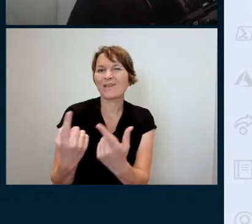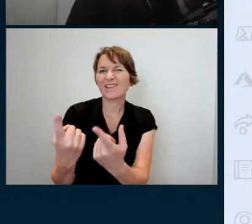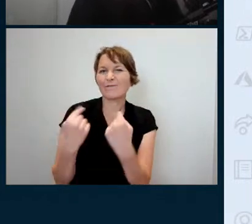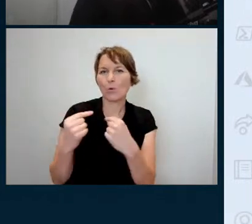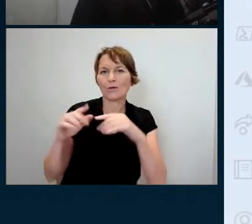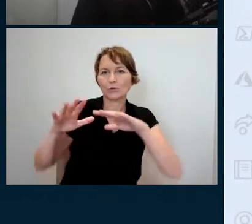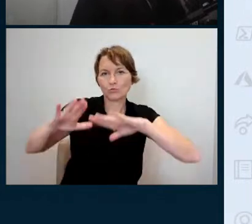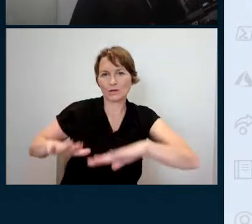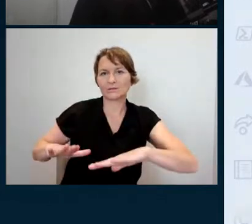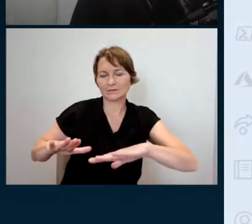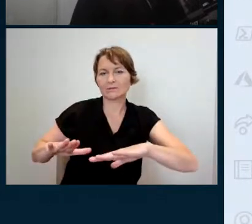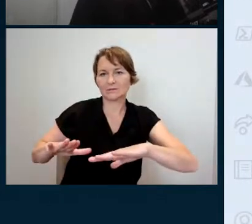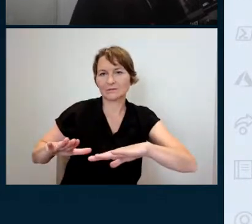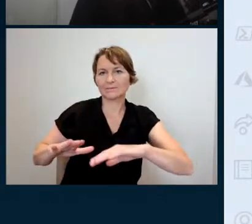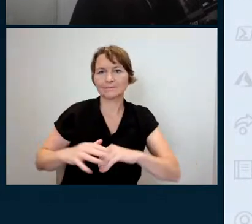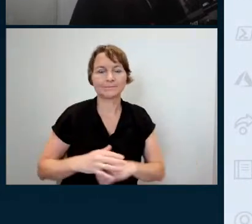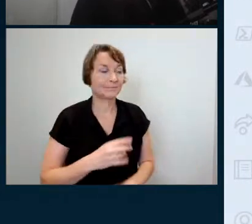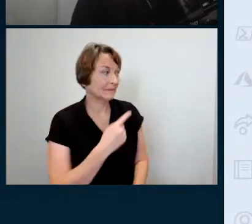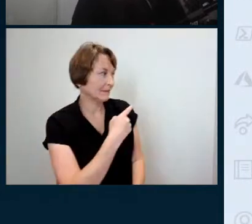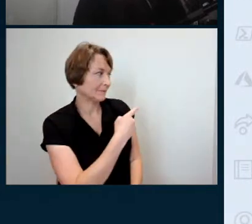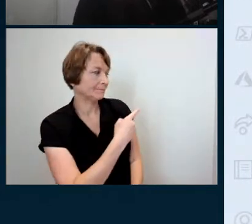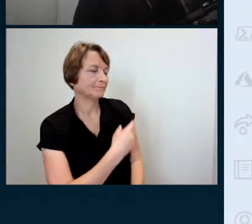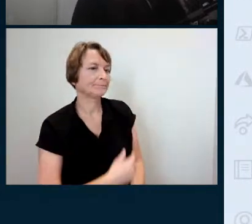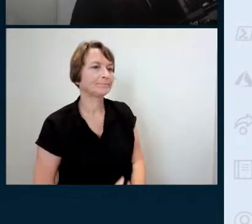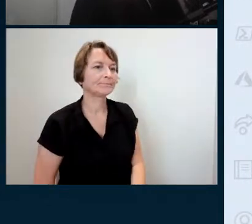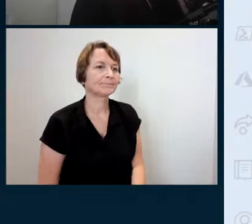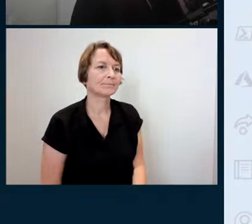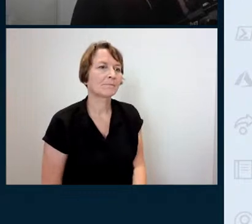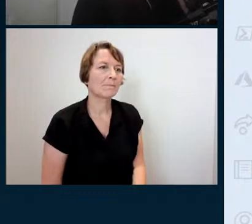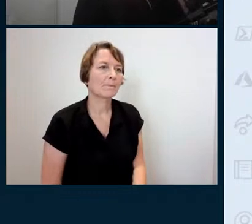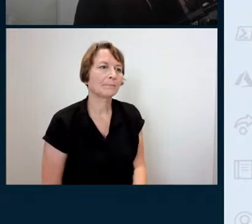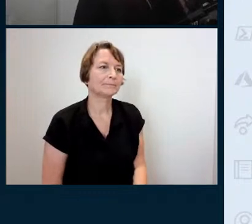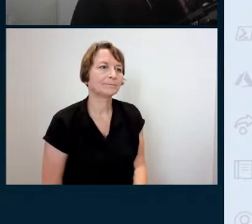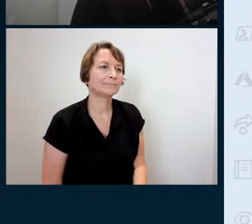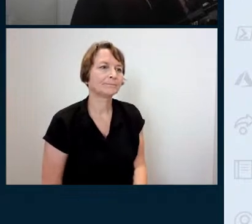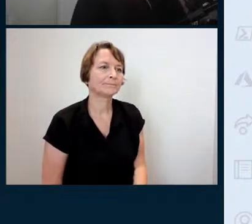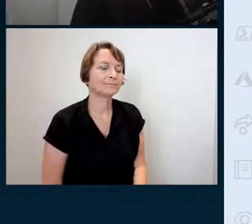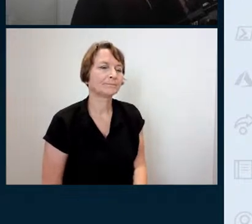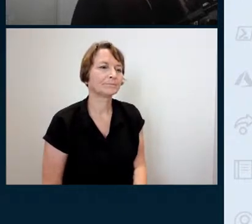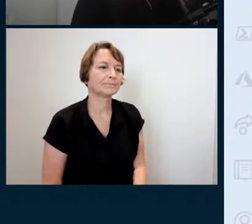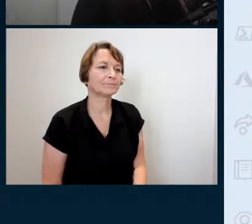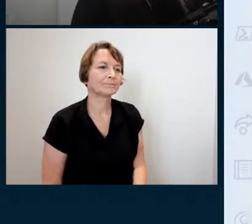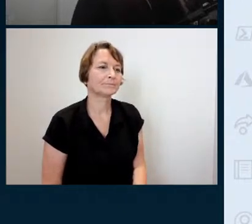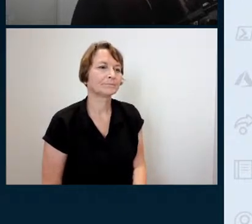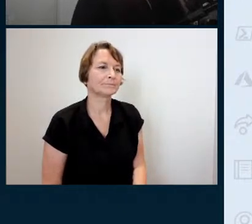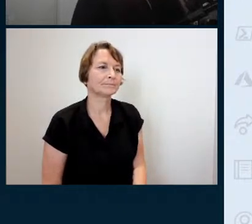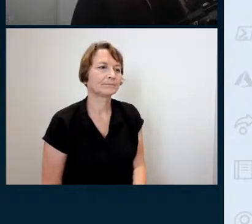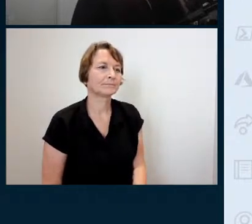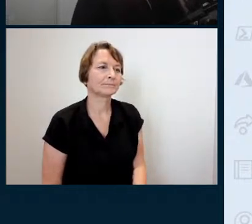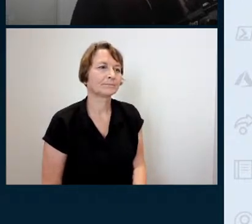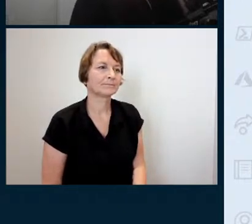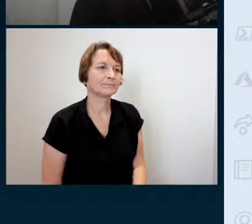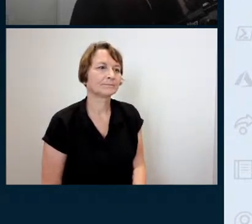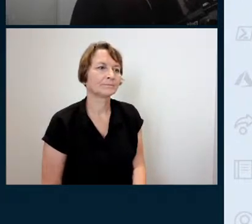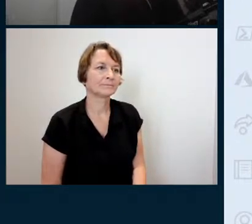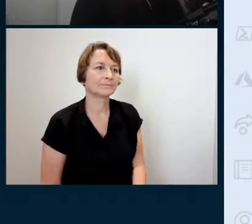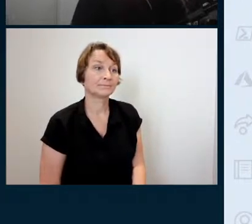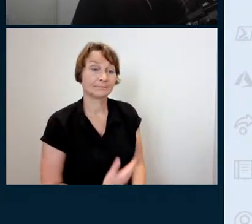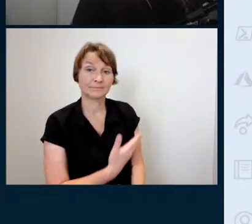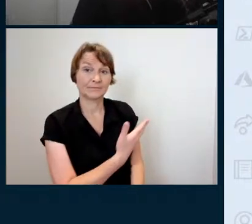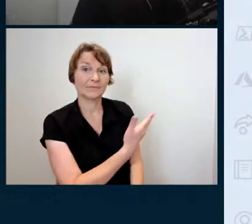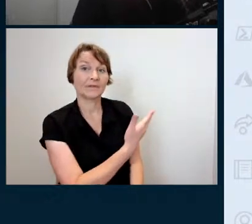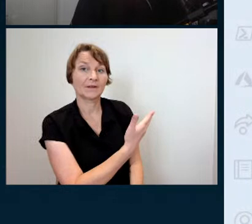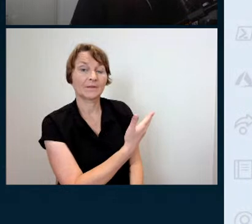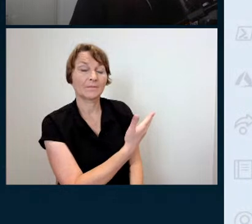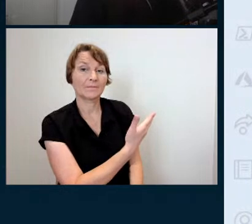And I put that URL here. And I see it running here. I see that it's being called.